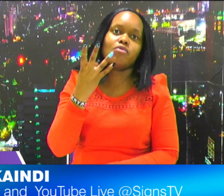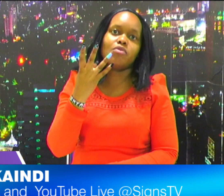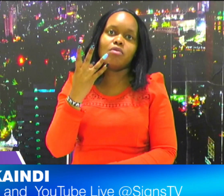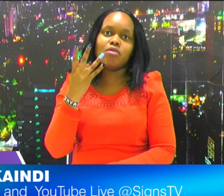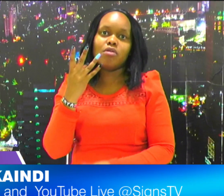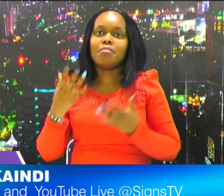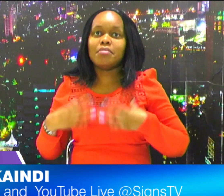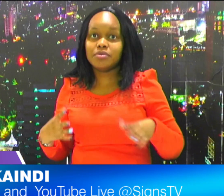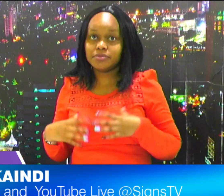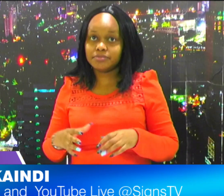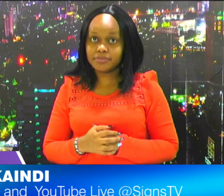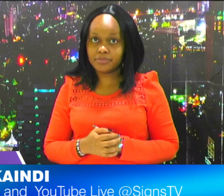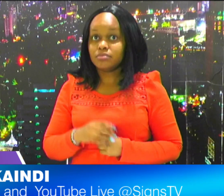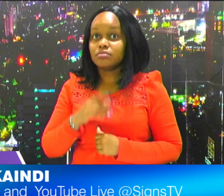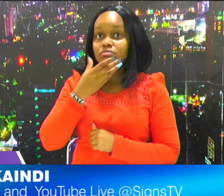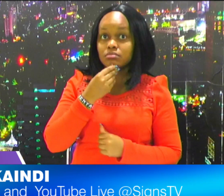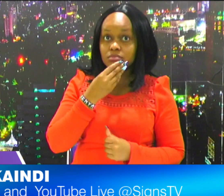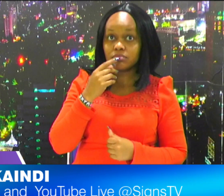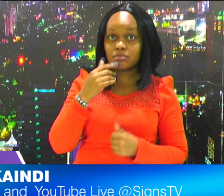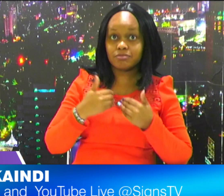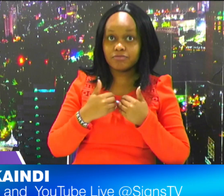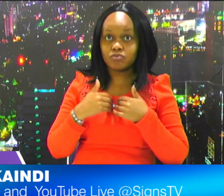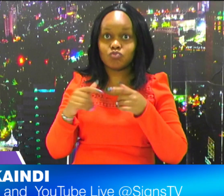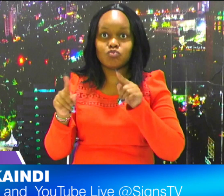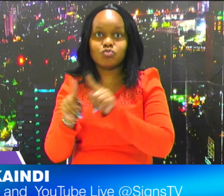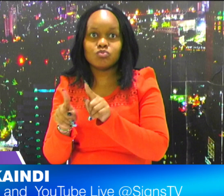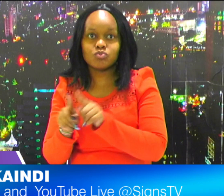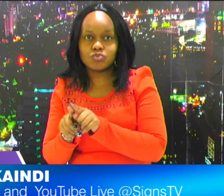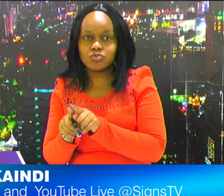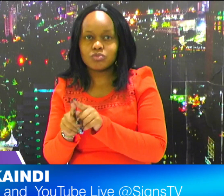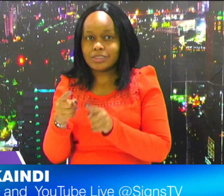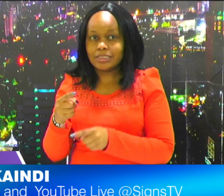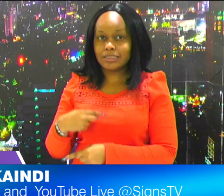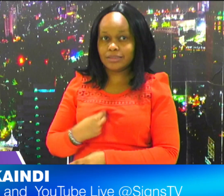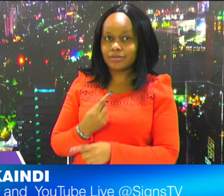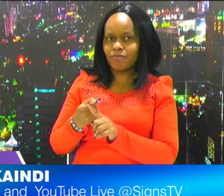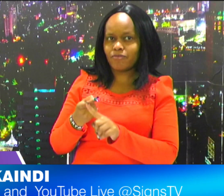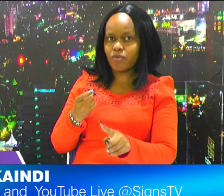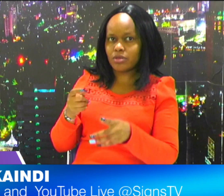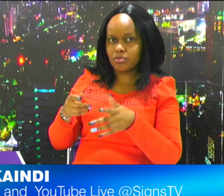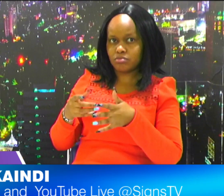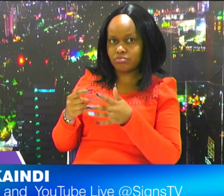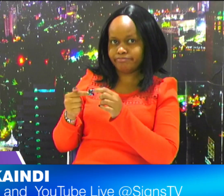in a massacre that killed over 400 people. He also distanced